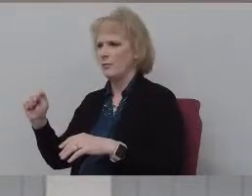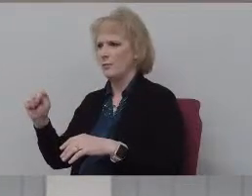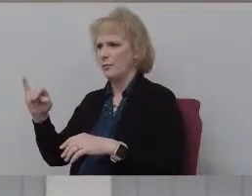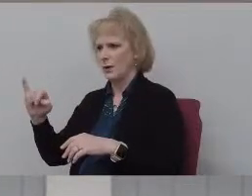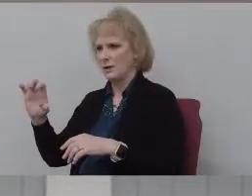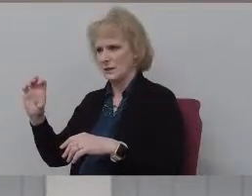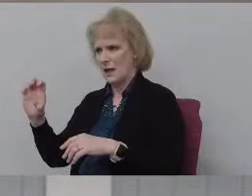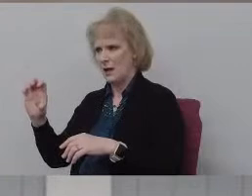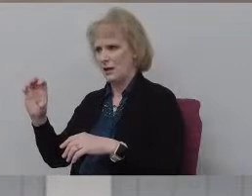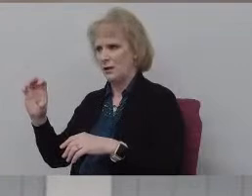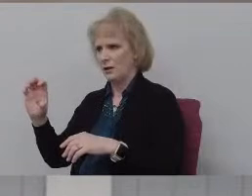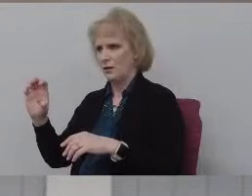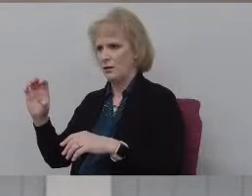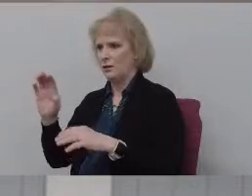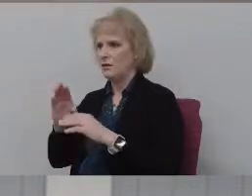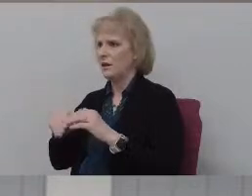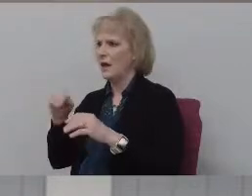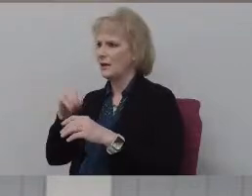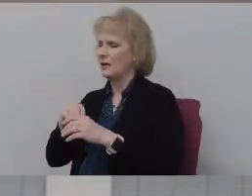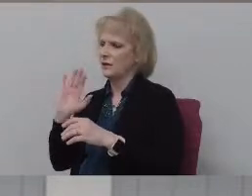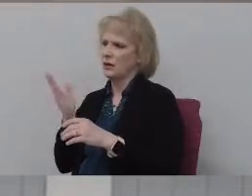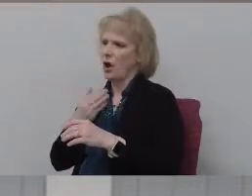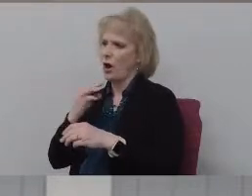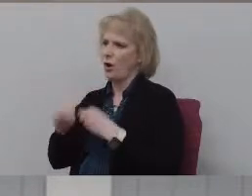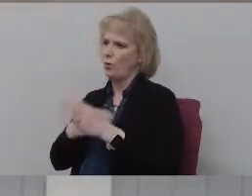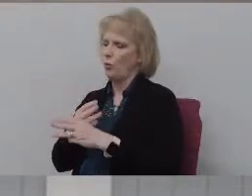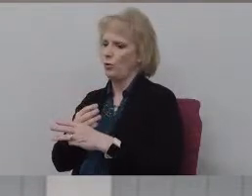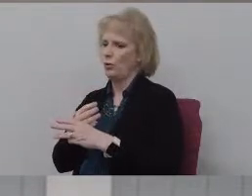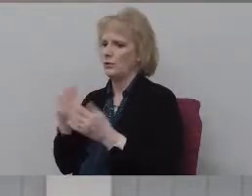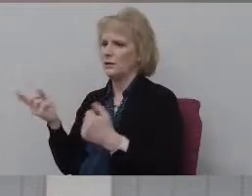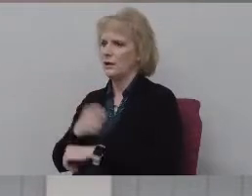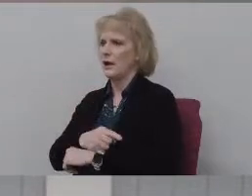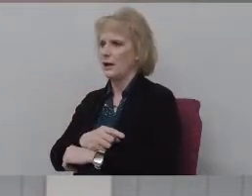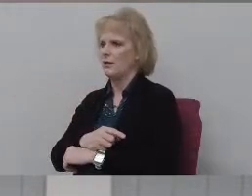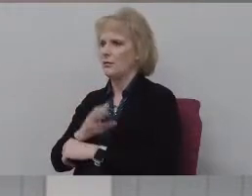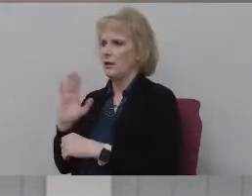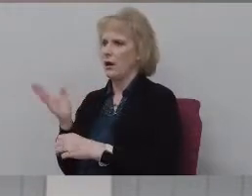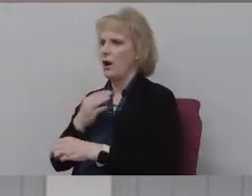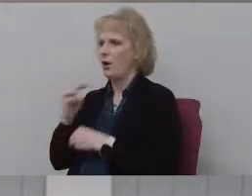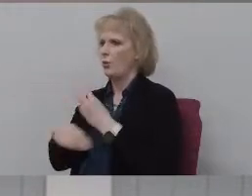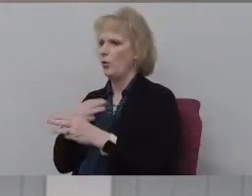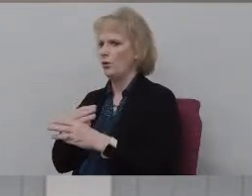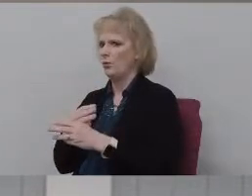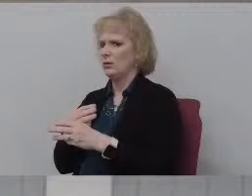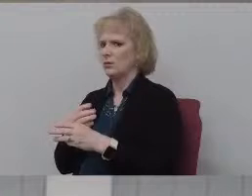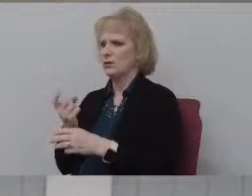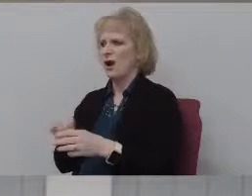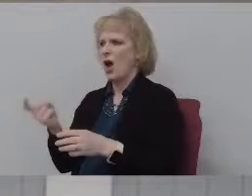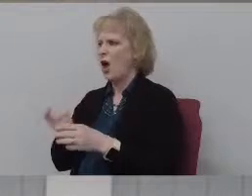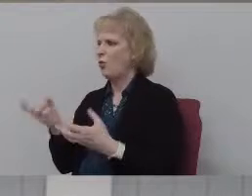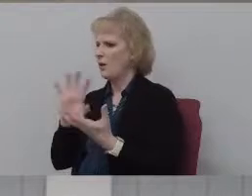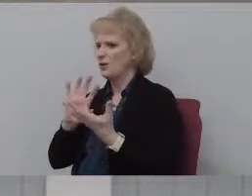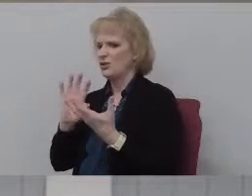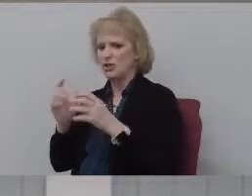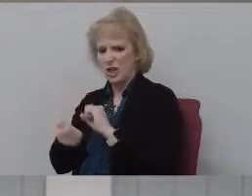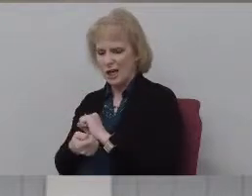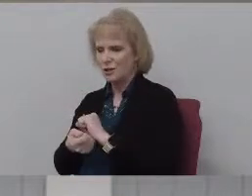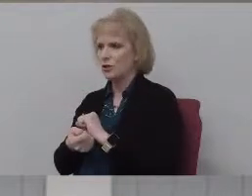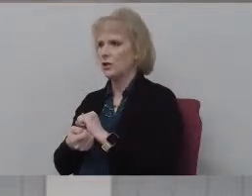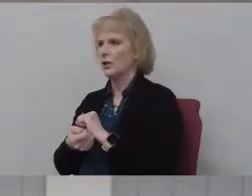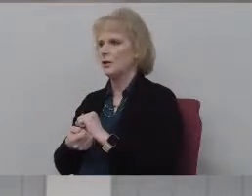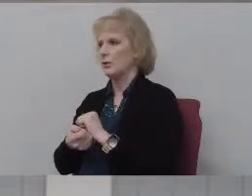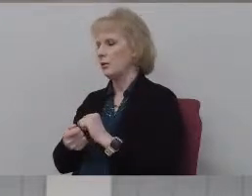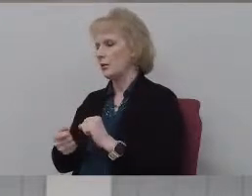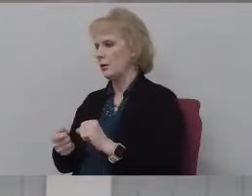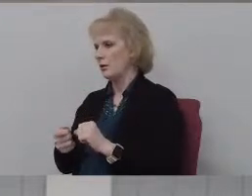today. Our world is constantly shifting and moving, isn't it? And things change. And just want to